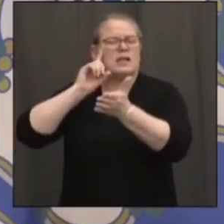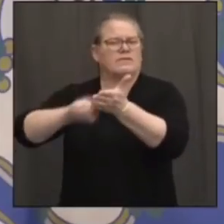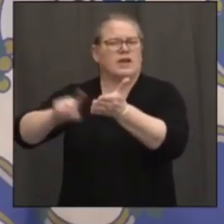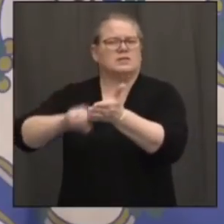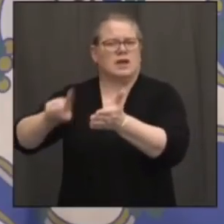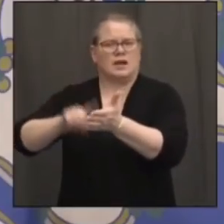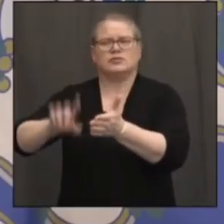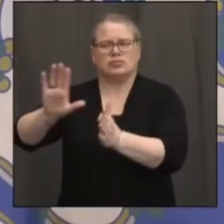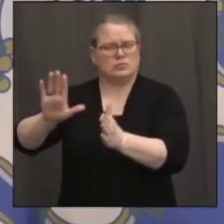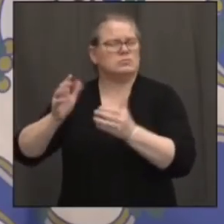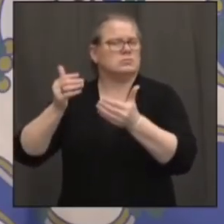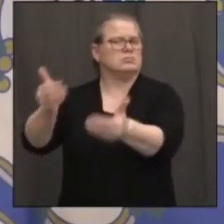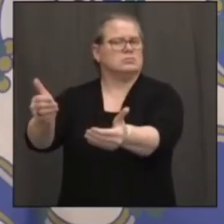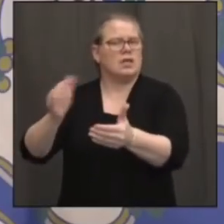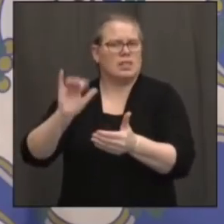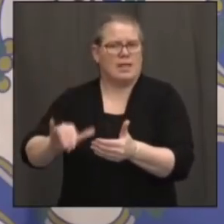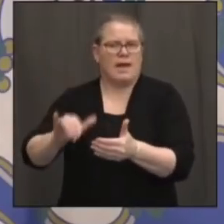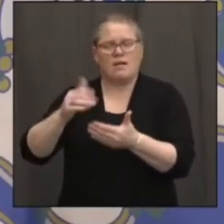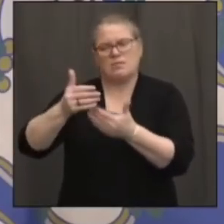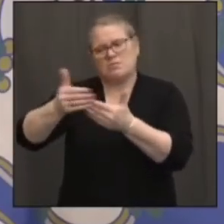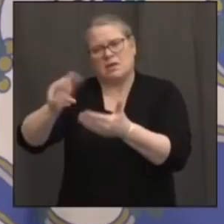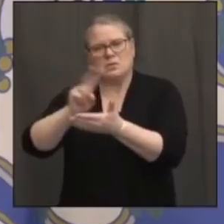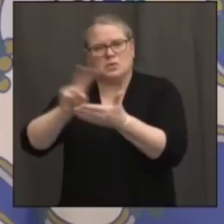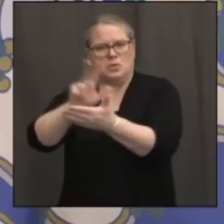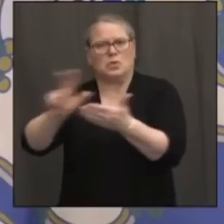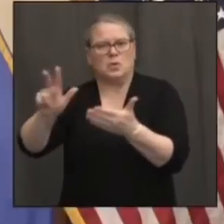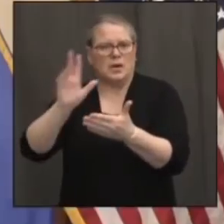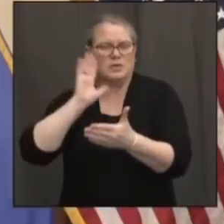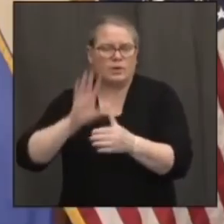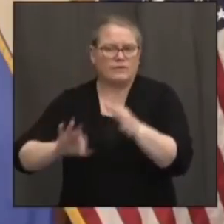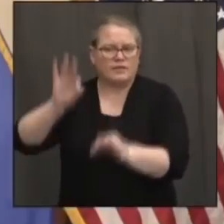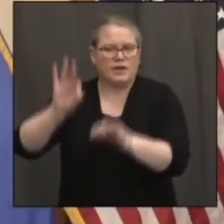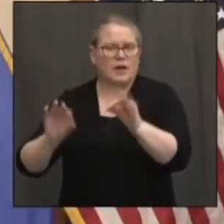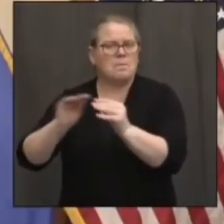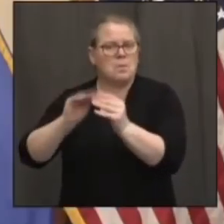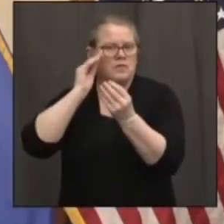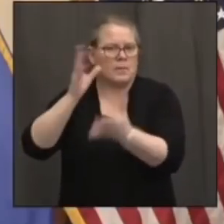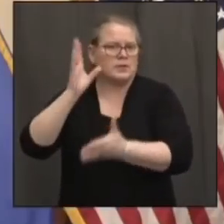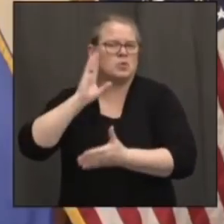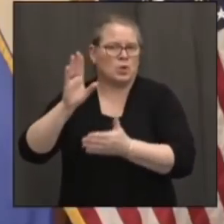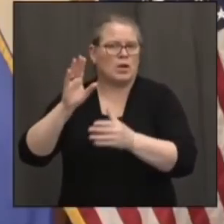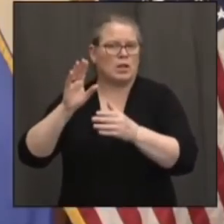lot over the course of the next 2 or 3 weeks. Thanks, Governor.